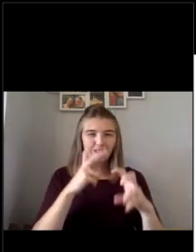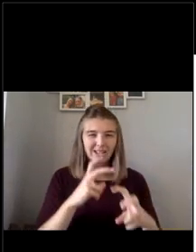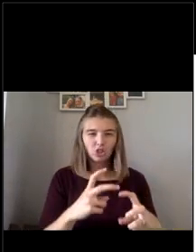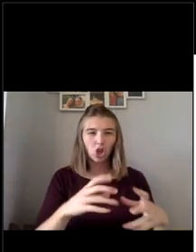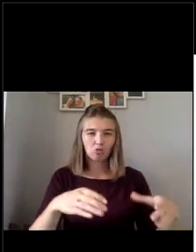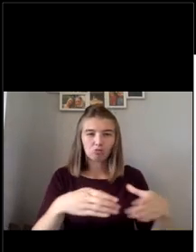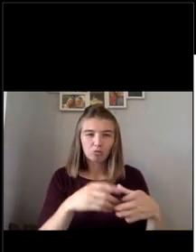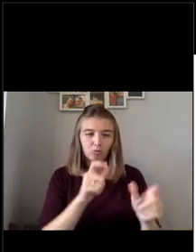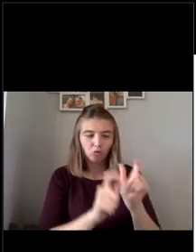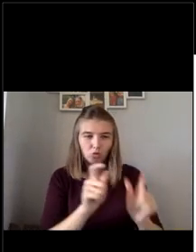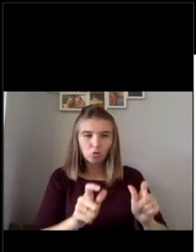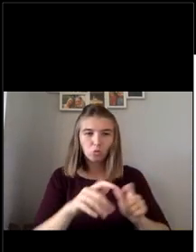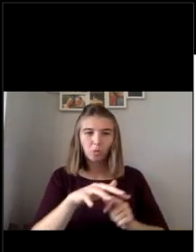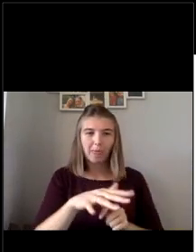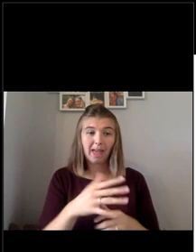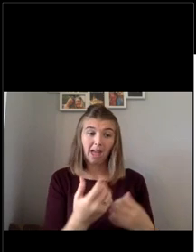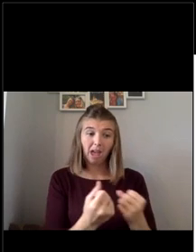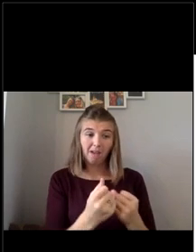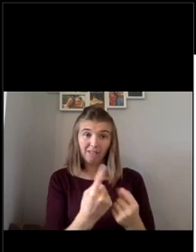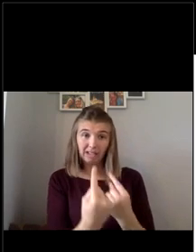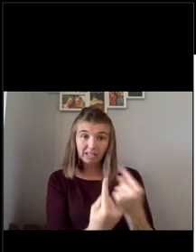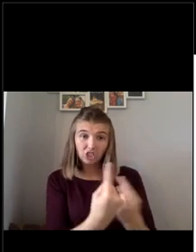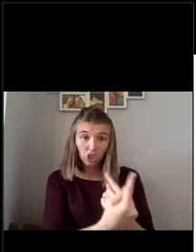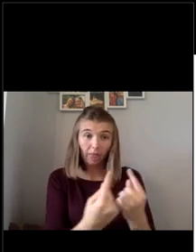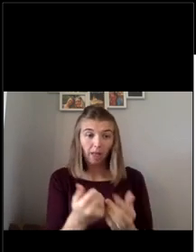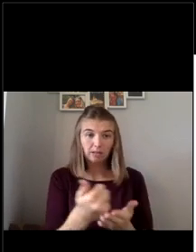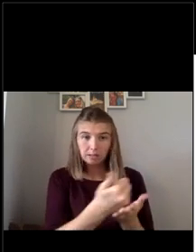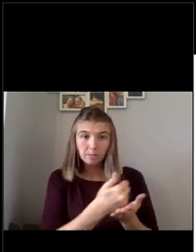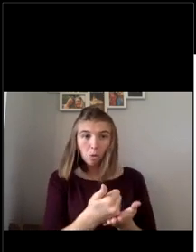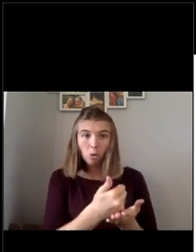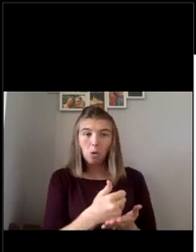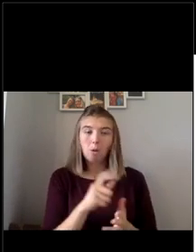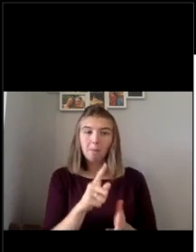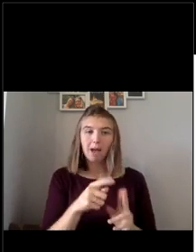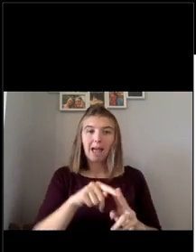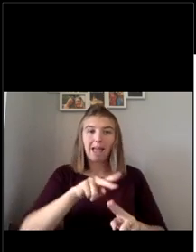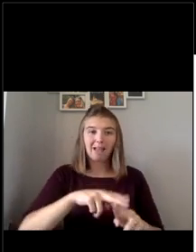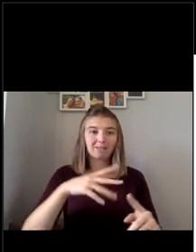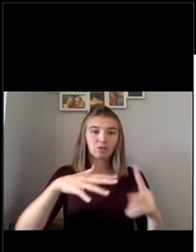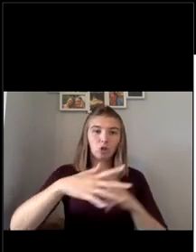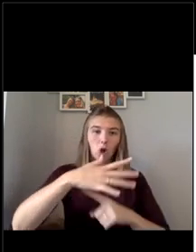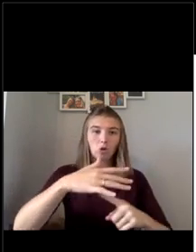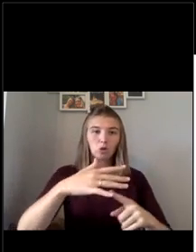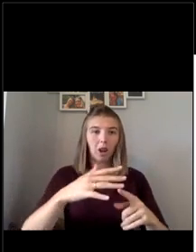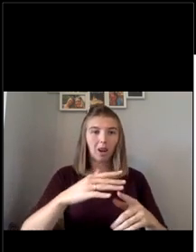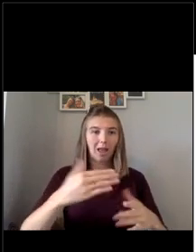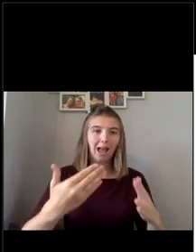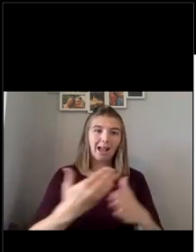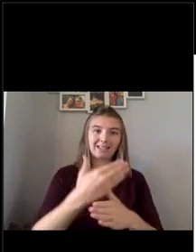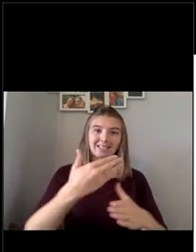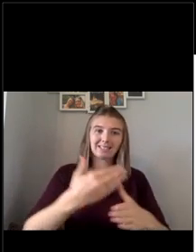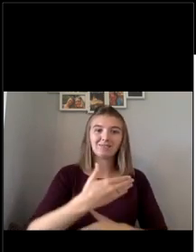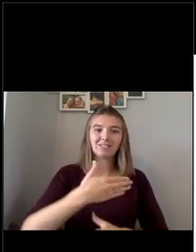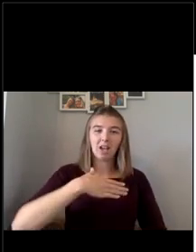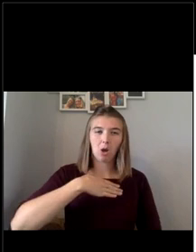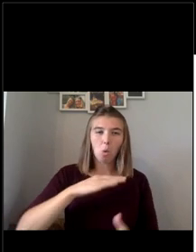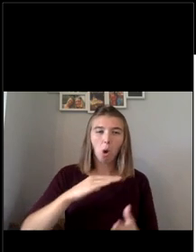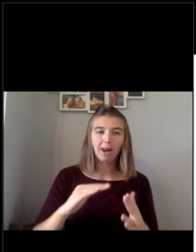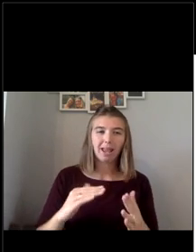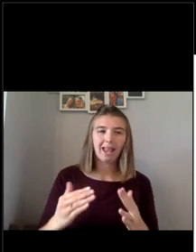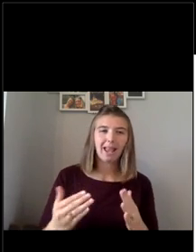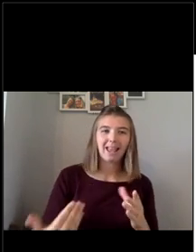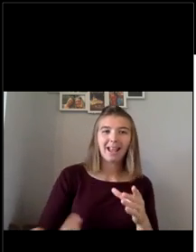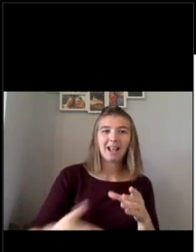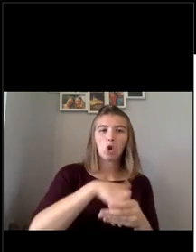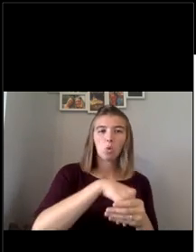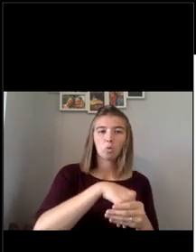with, but when it comes to group social activities, I try to make it as inclusive as possible. One thing we have really